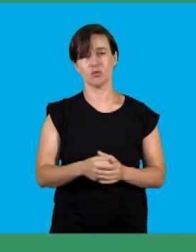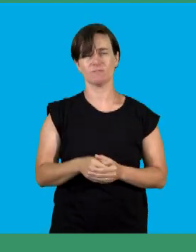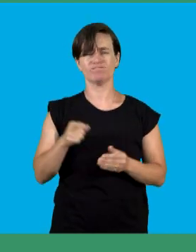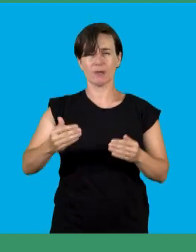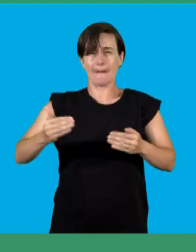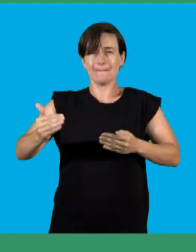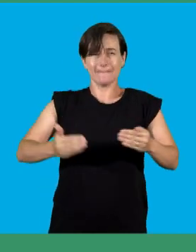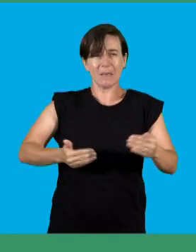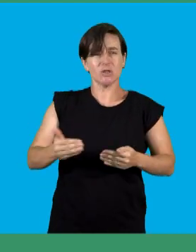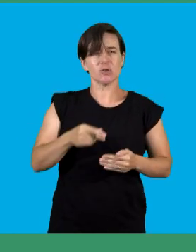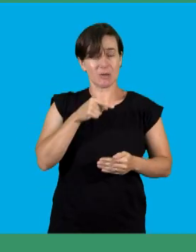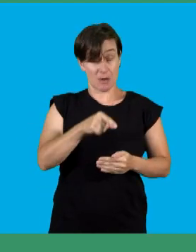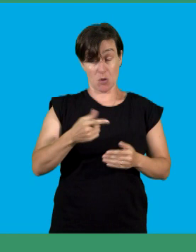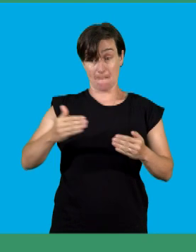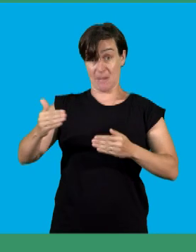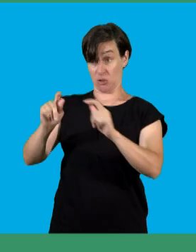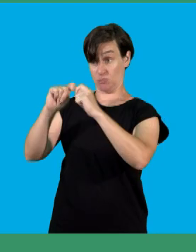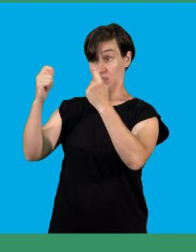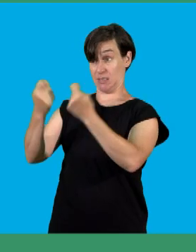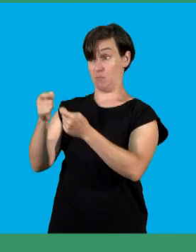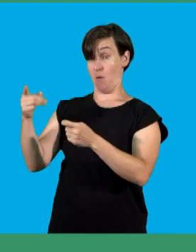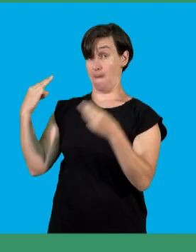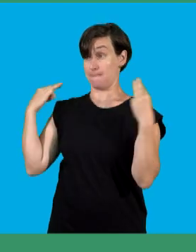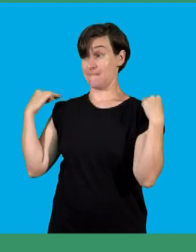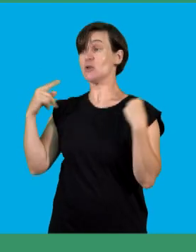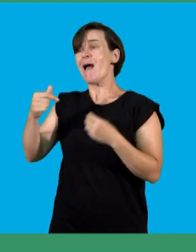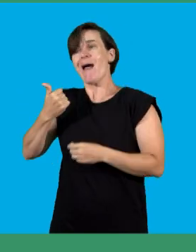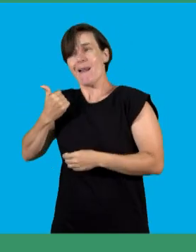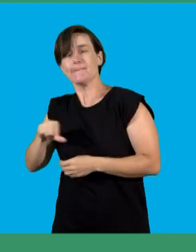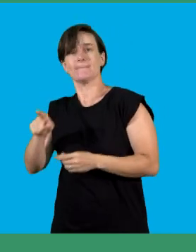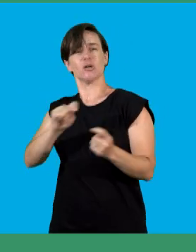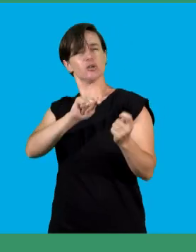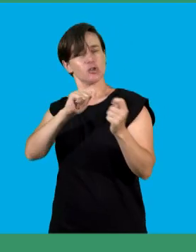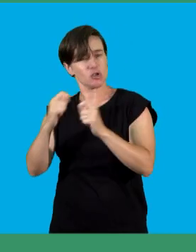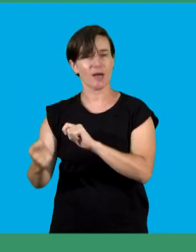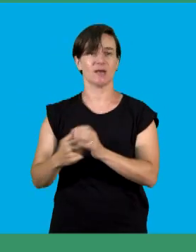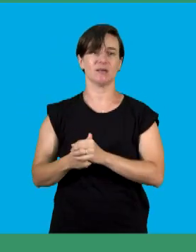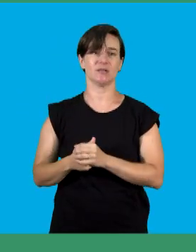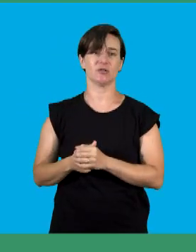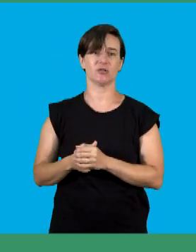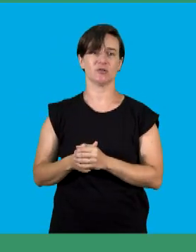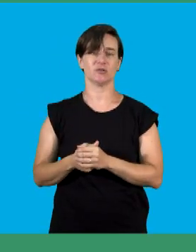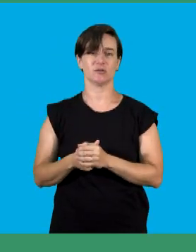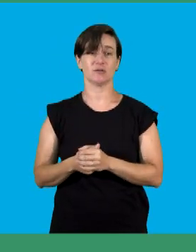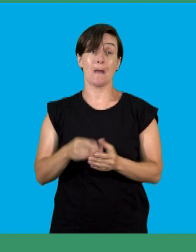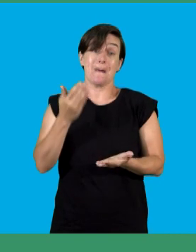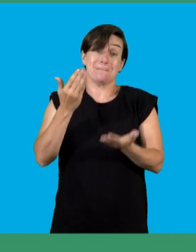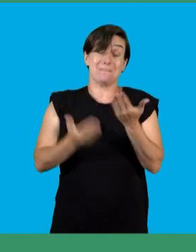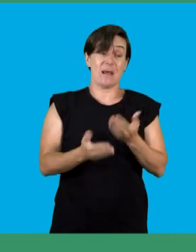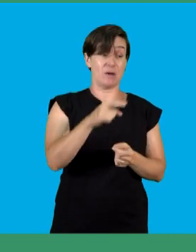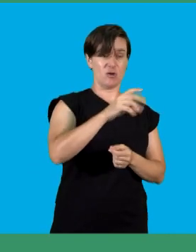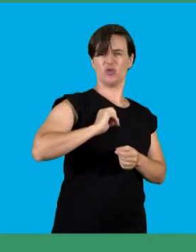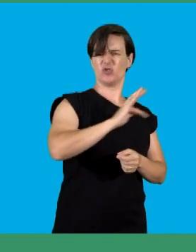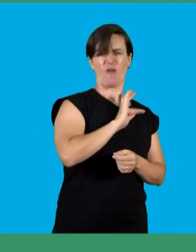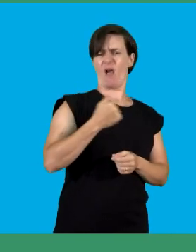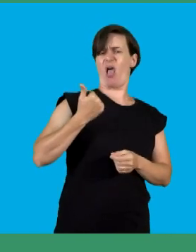force acting for change. So management wants change, while the employees, it's a force that is